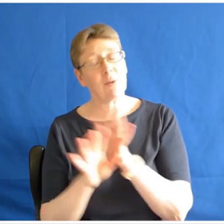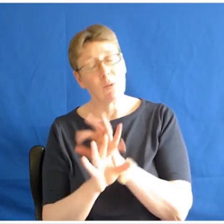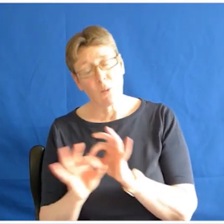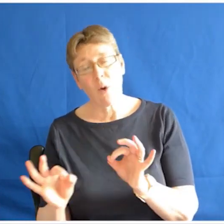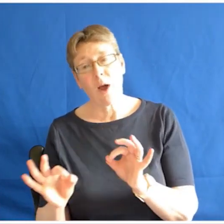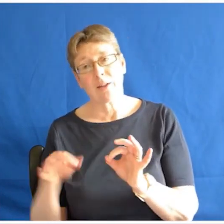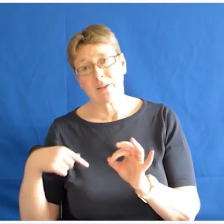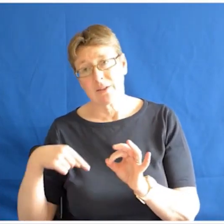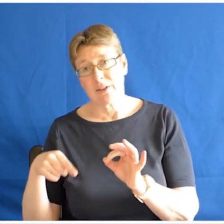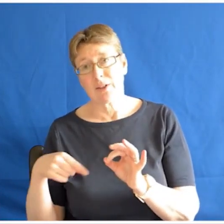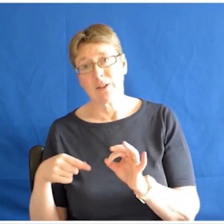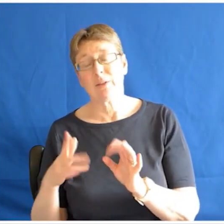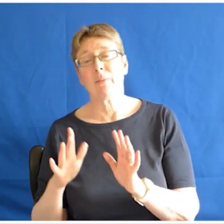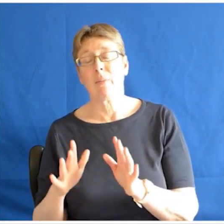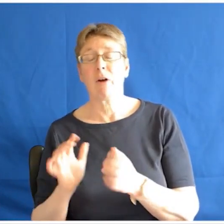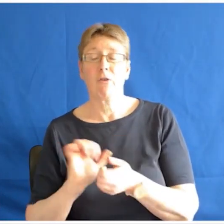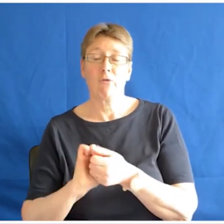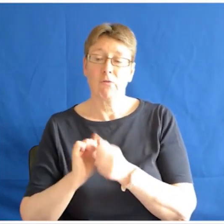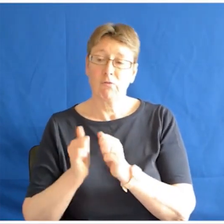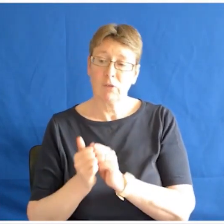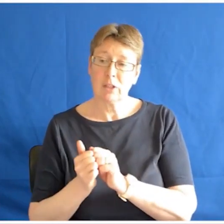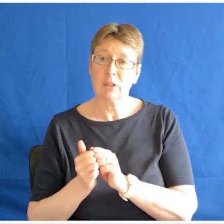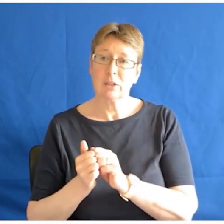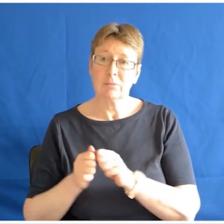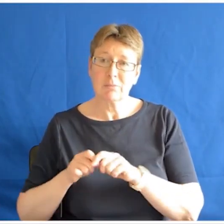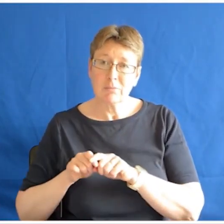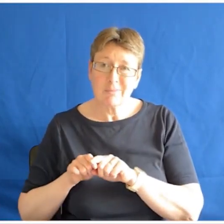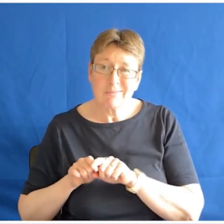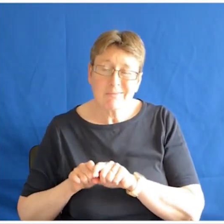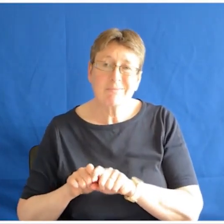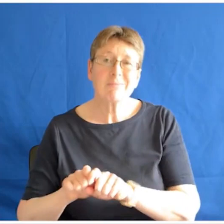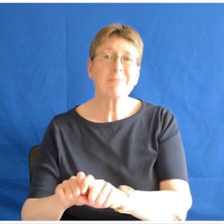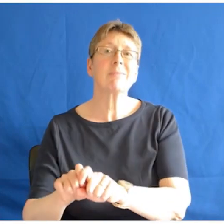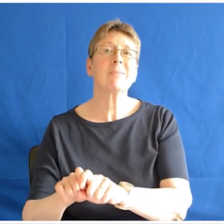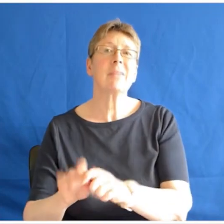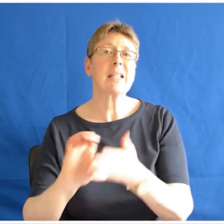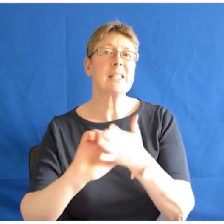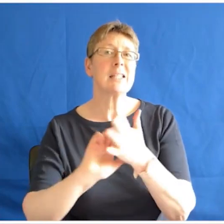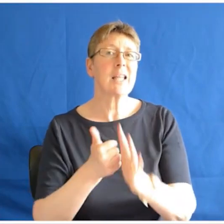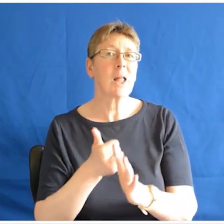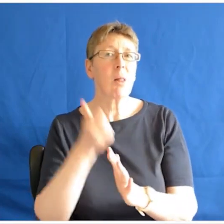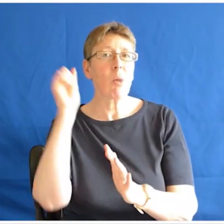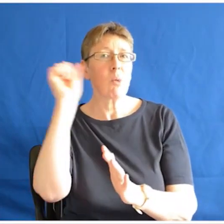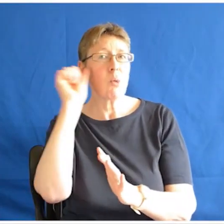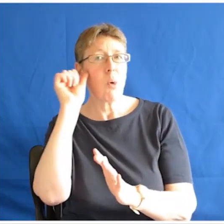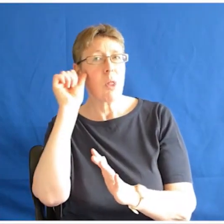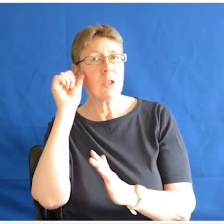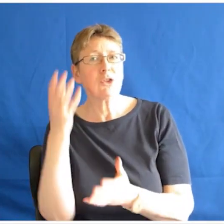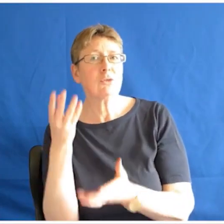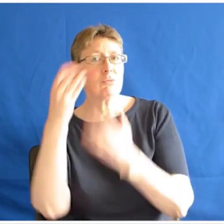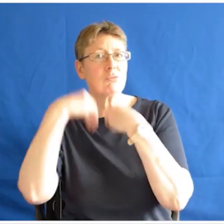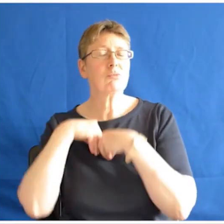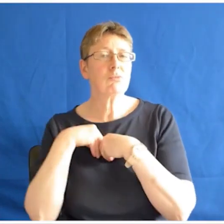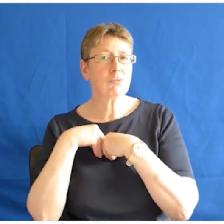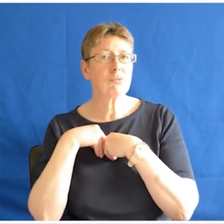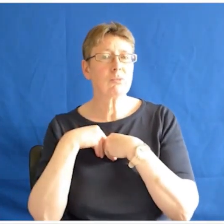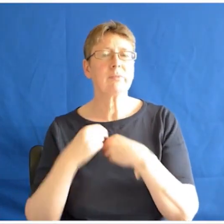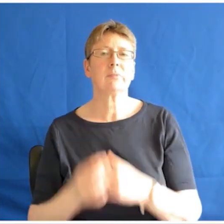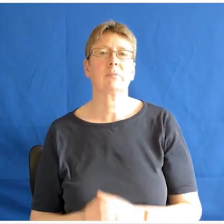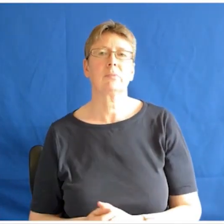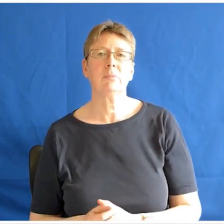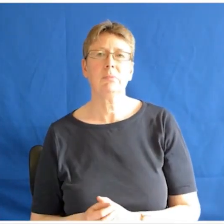year, but still significant. The friendships that will last, and skills and knowledge acquired.